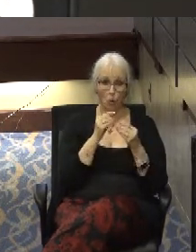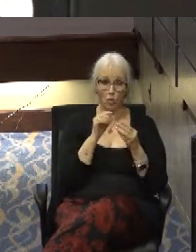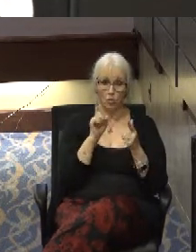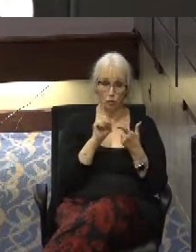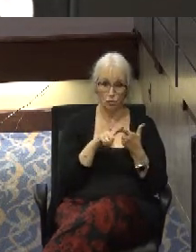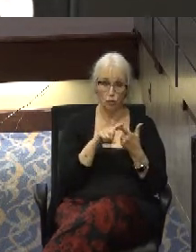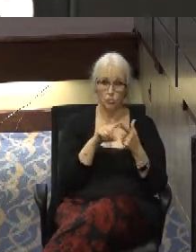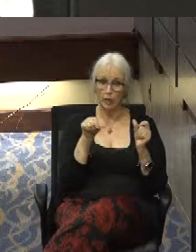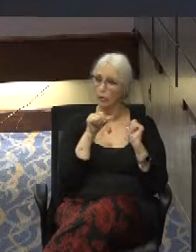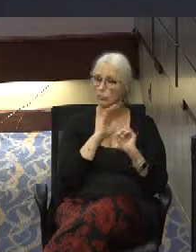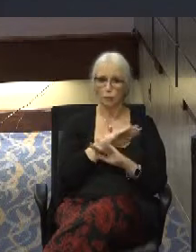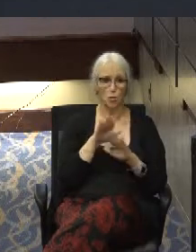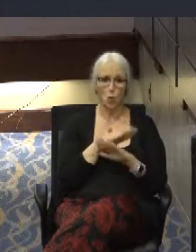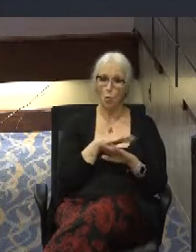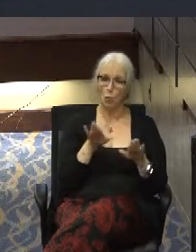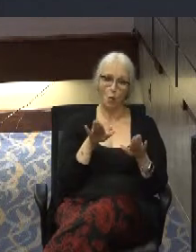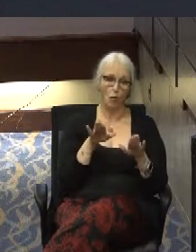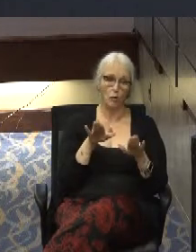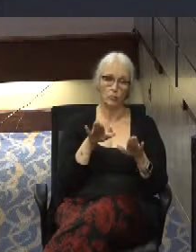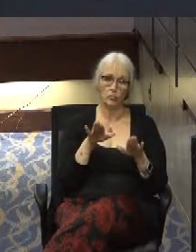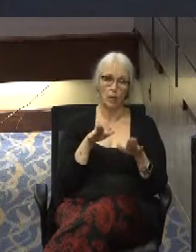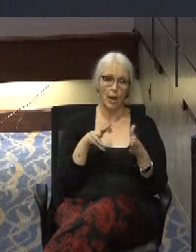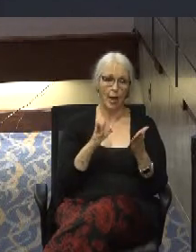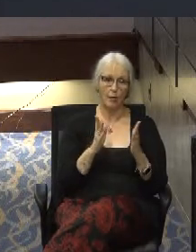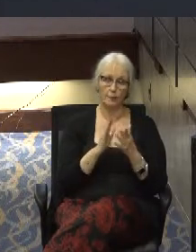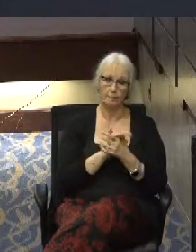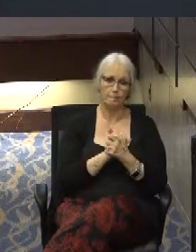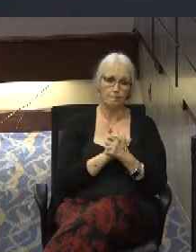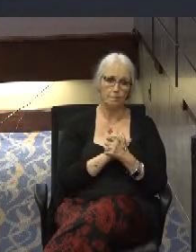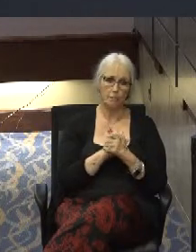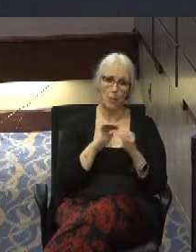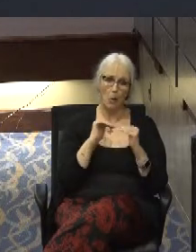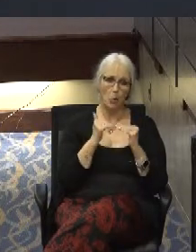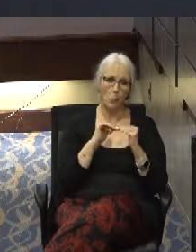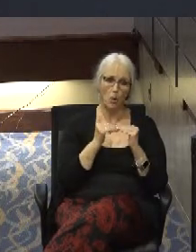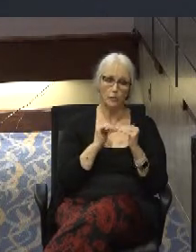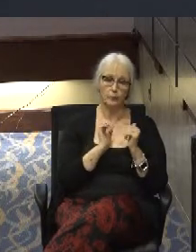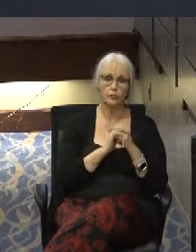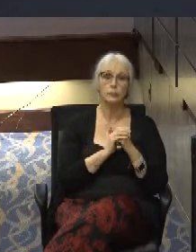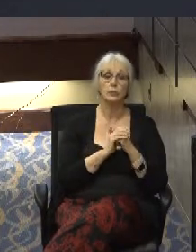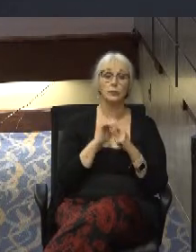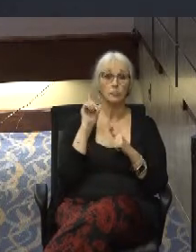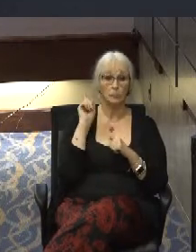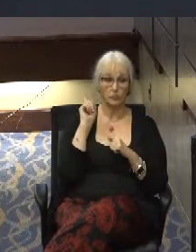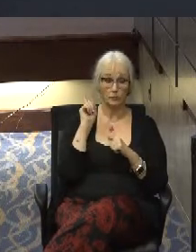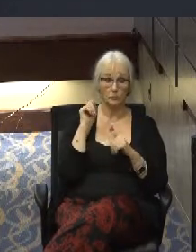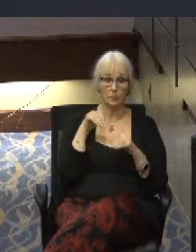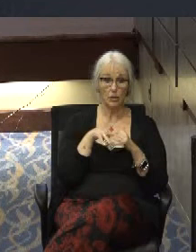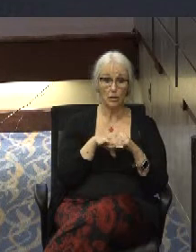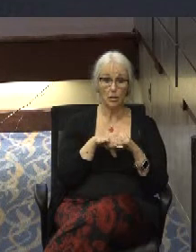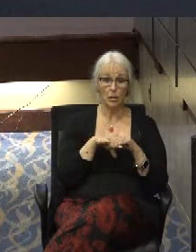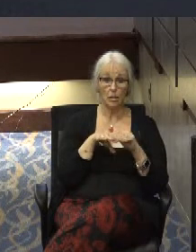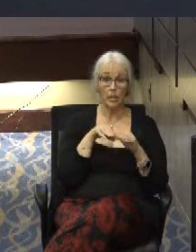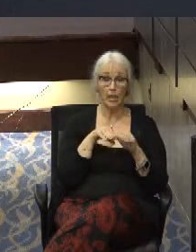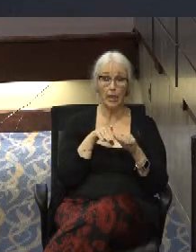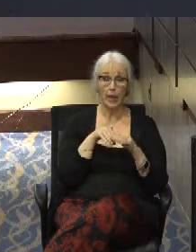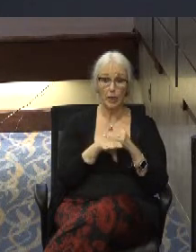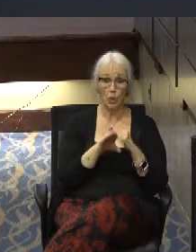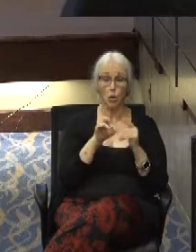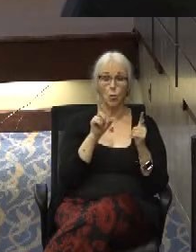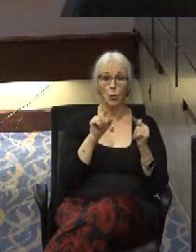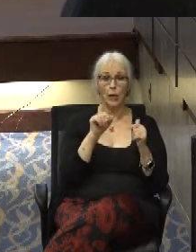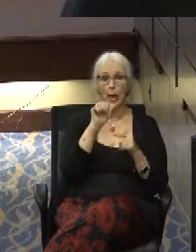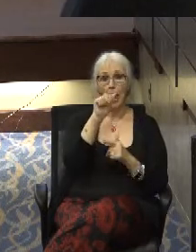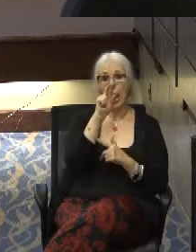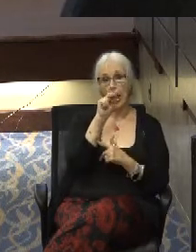area? No, ma'am, no more mobile homes. And did this come in when it was annexed into